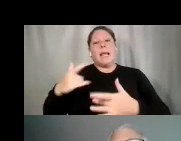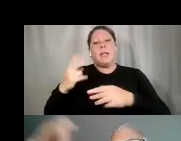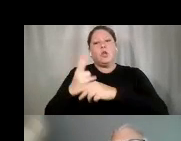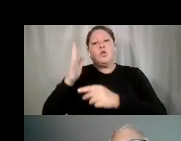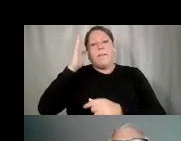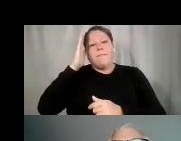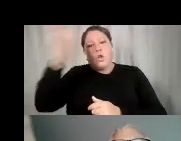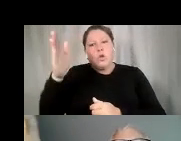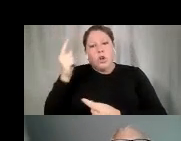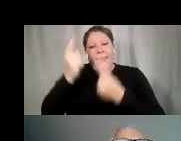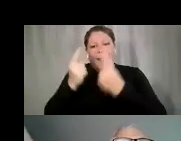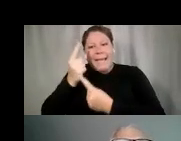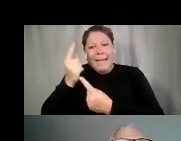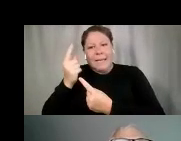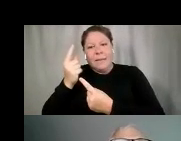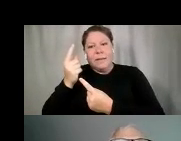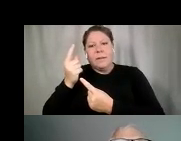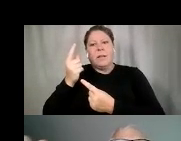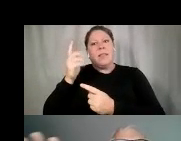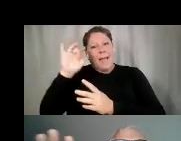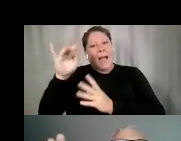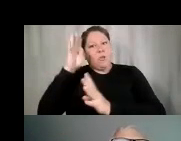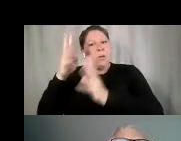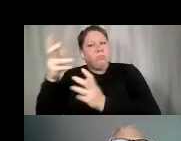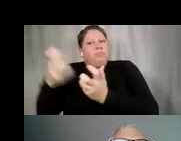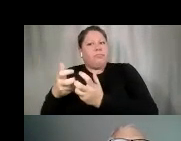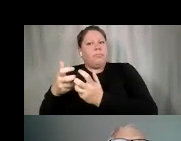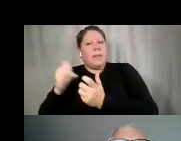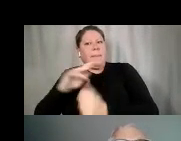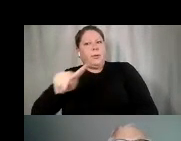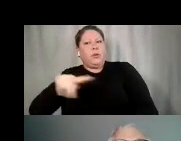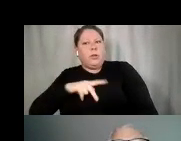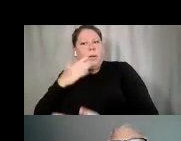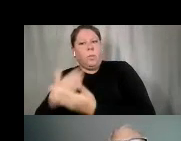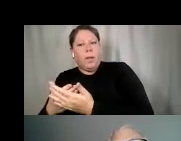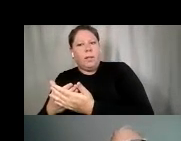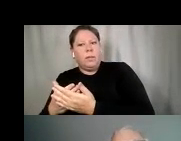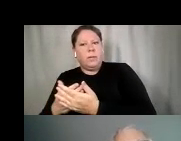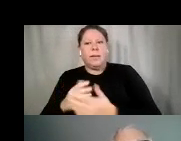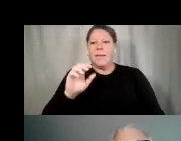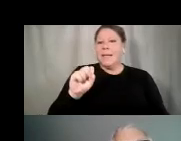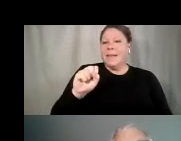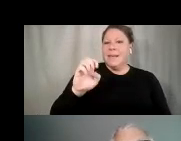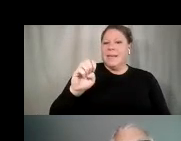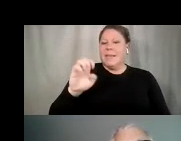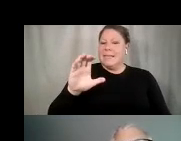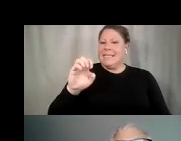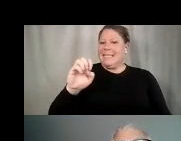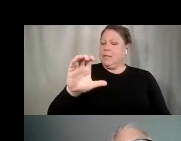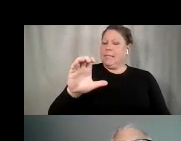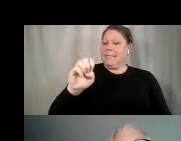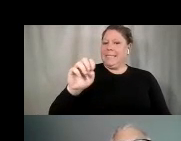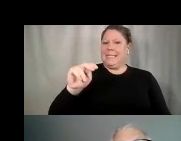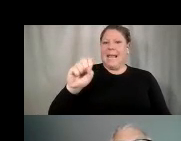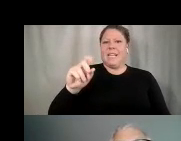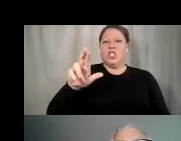where creativity aligns well. If we look at the sensors, they think of past experiences, and they're the ones